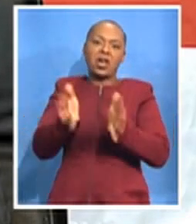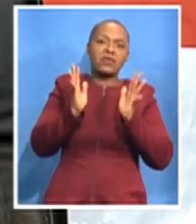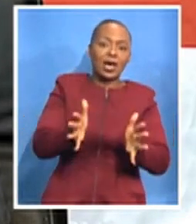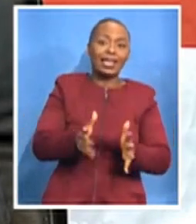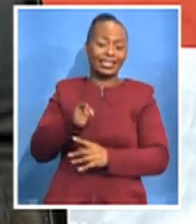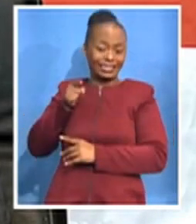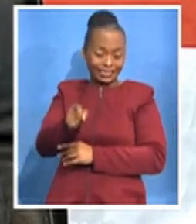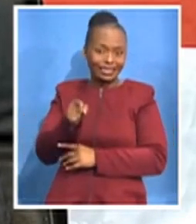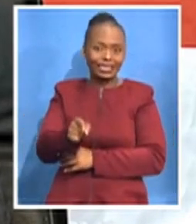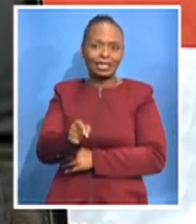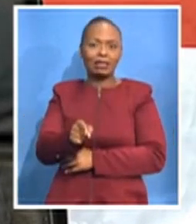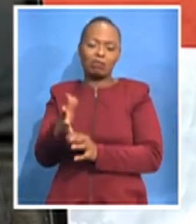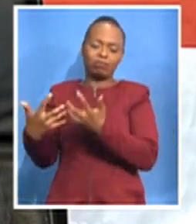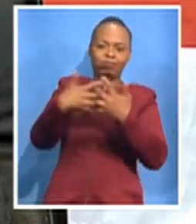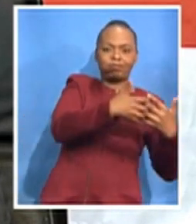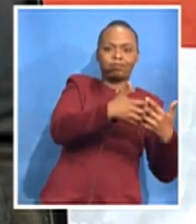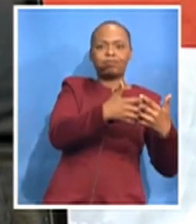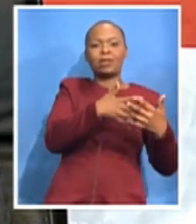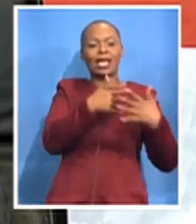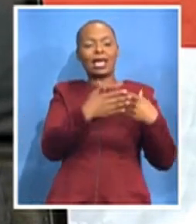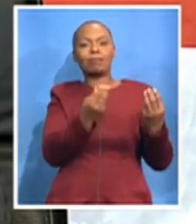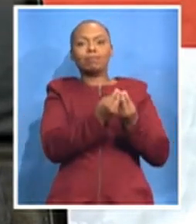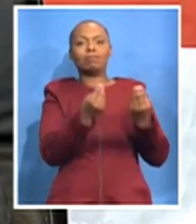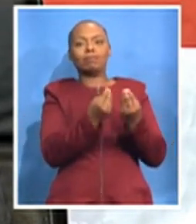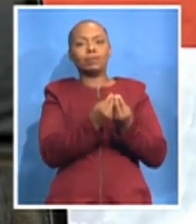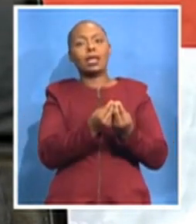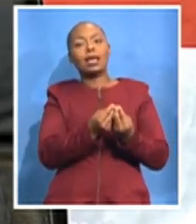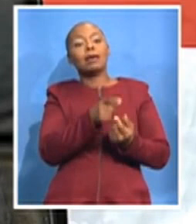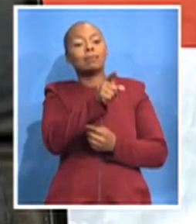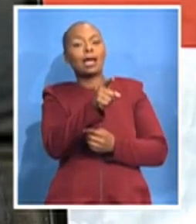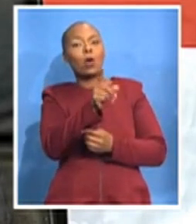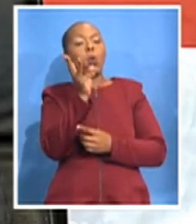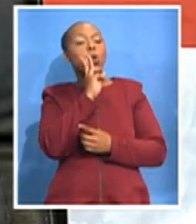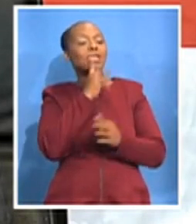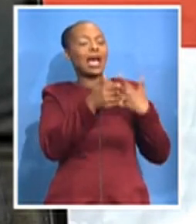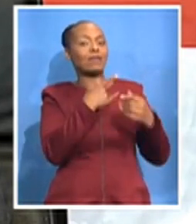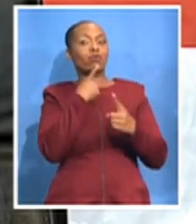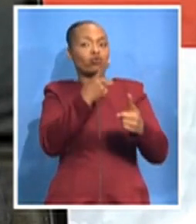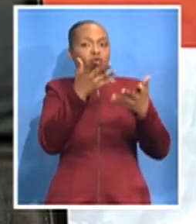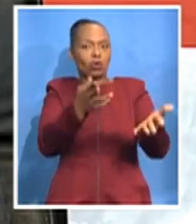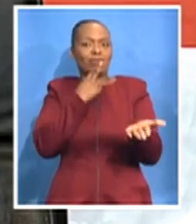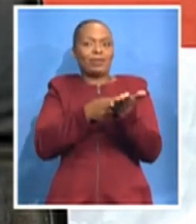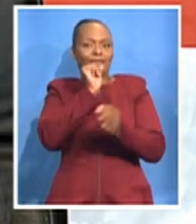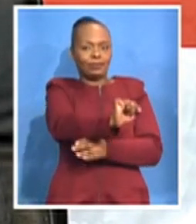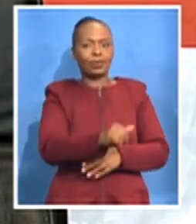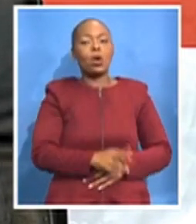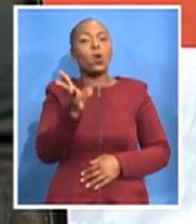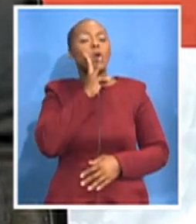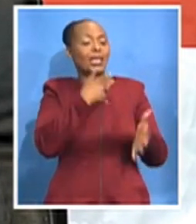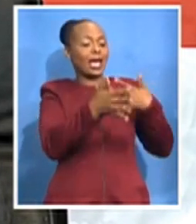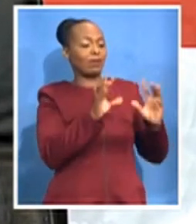any evidence. So that's what Water Affairs is saying. And also Water Affairs was saying the SIU has instituted